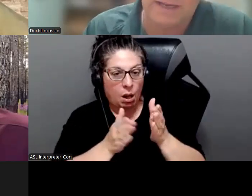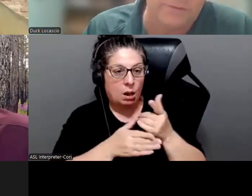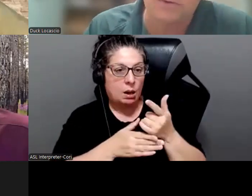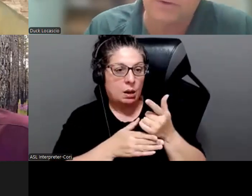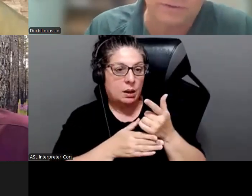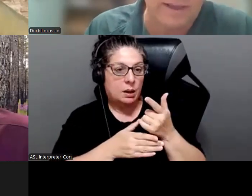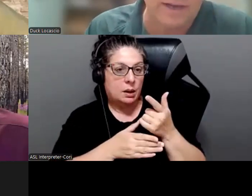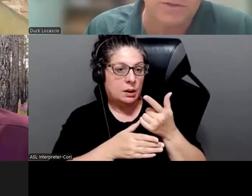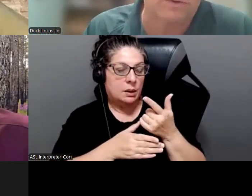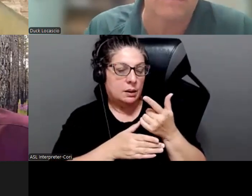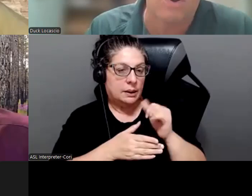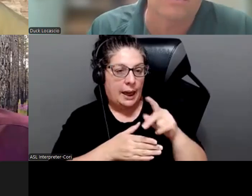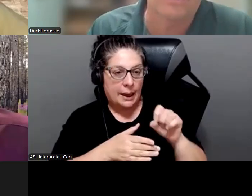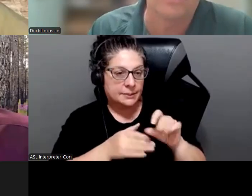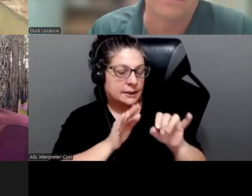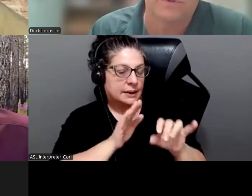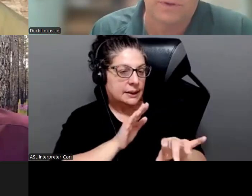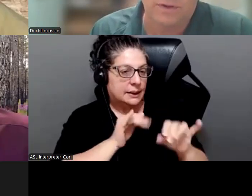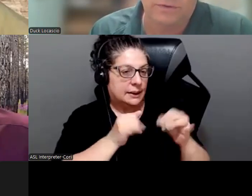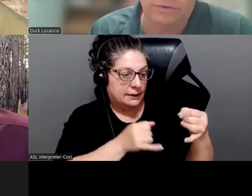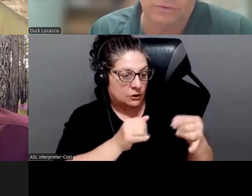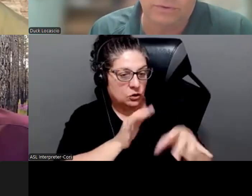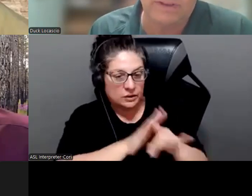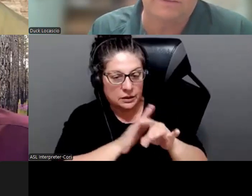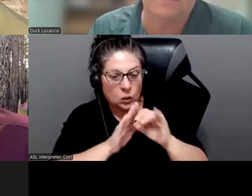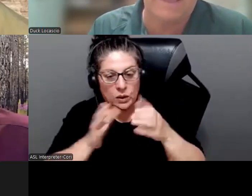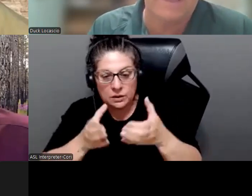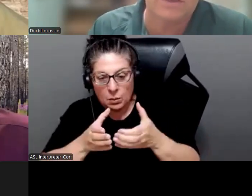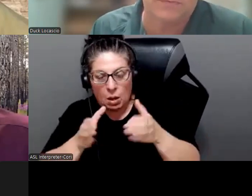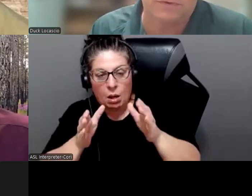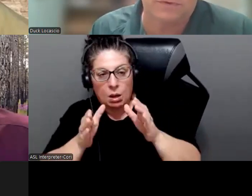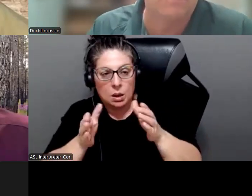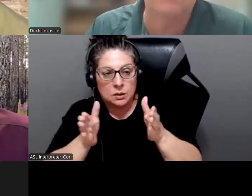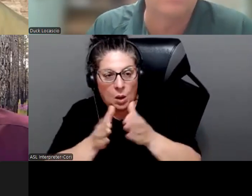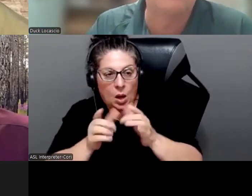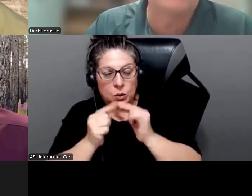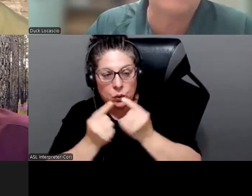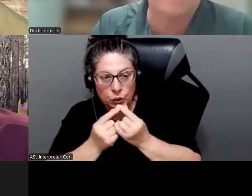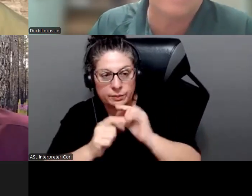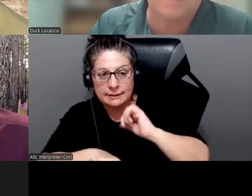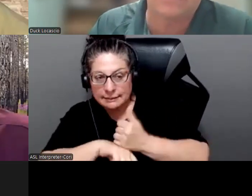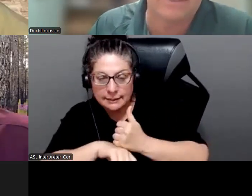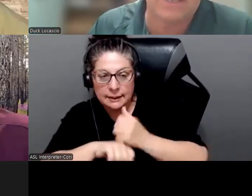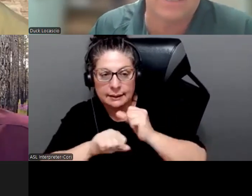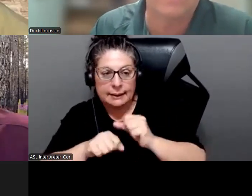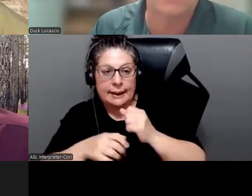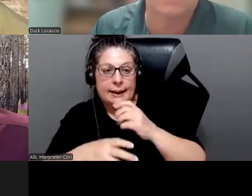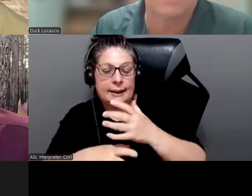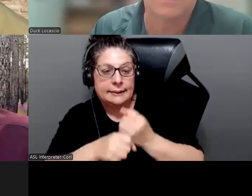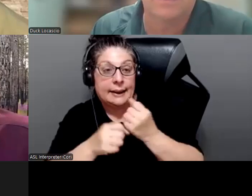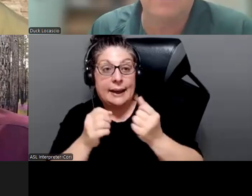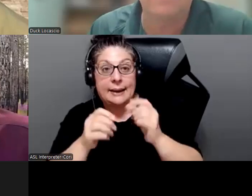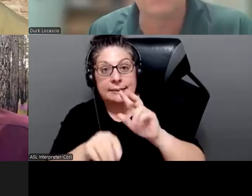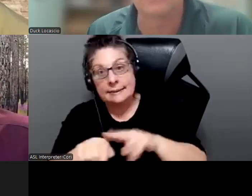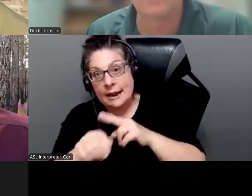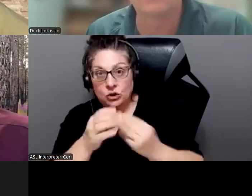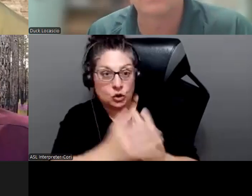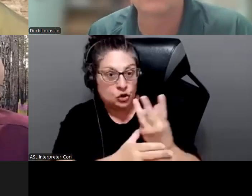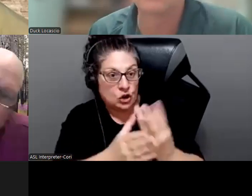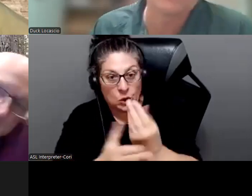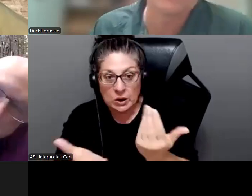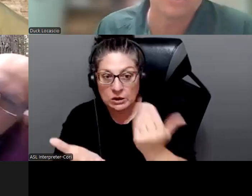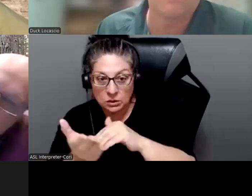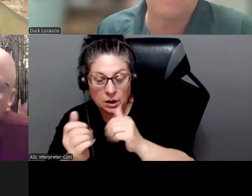right? Individual tree selection or small groups to set the stage to begin to get natural regeneration. And then you'll